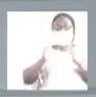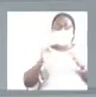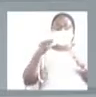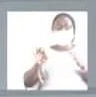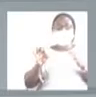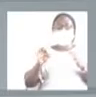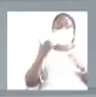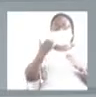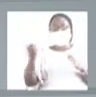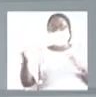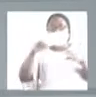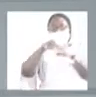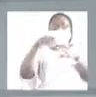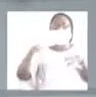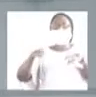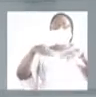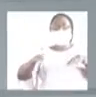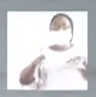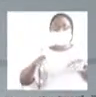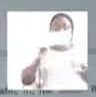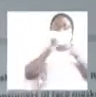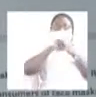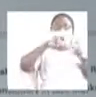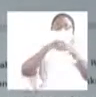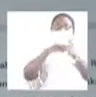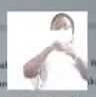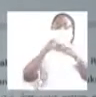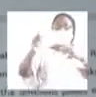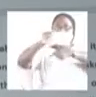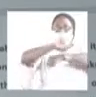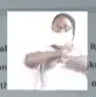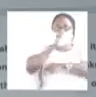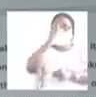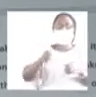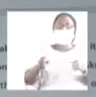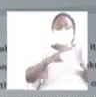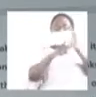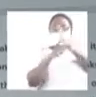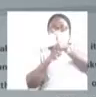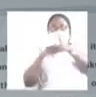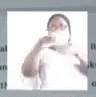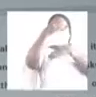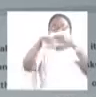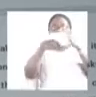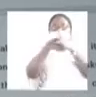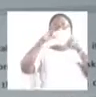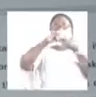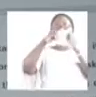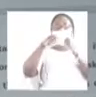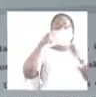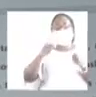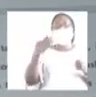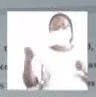week. But when the price dropped to 600 naira, the quantity they purchased